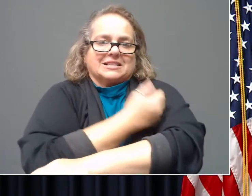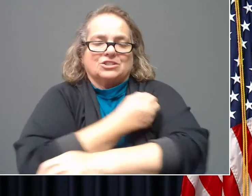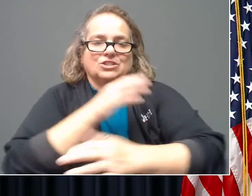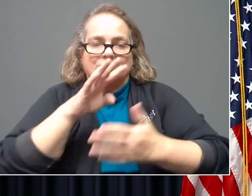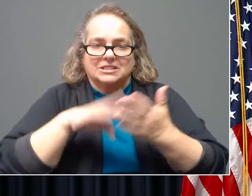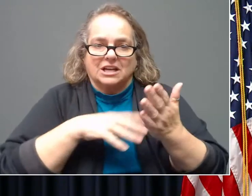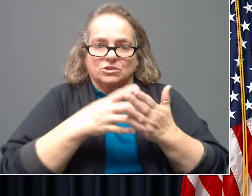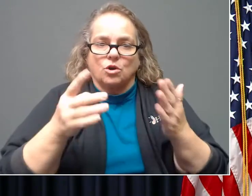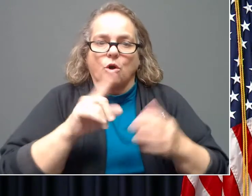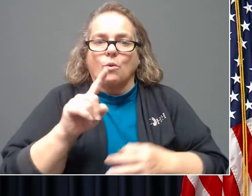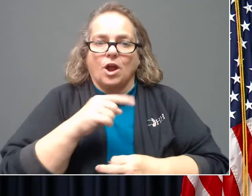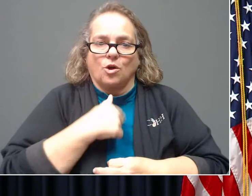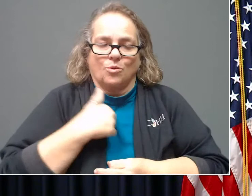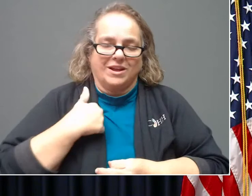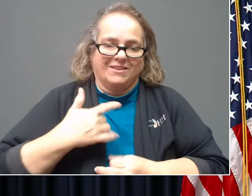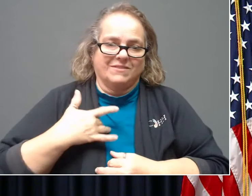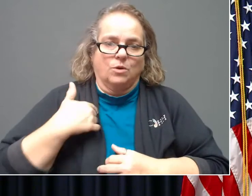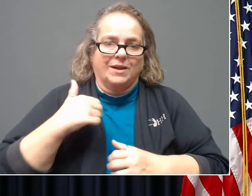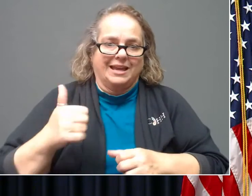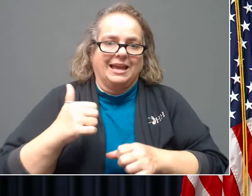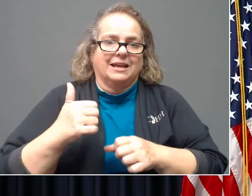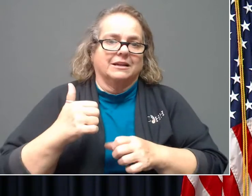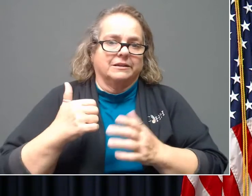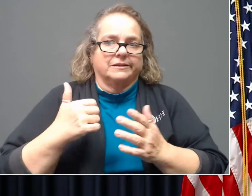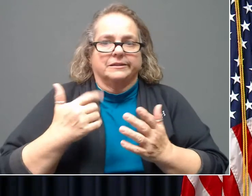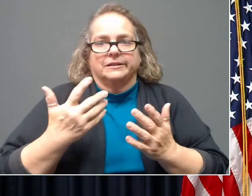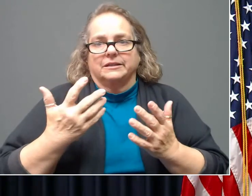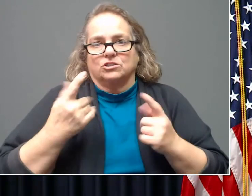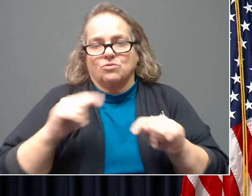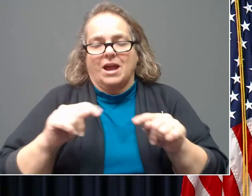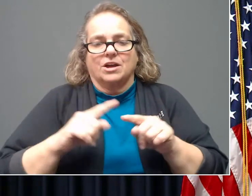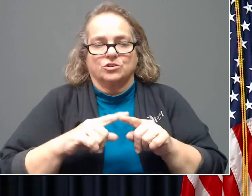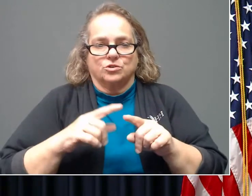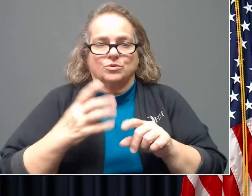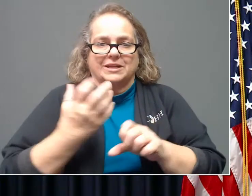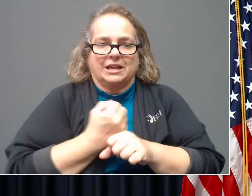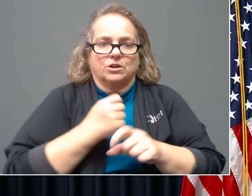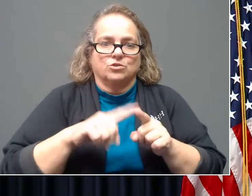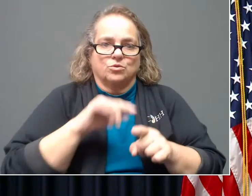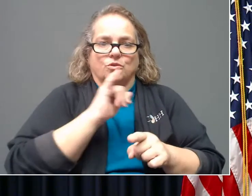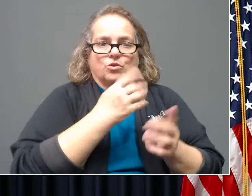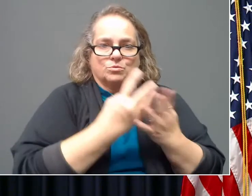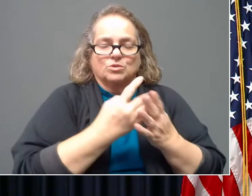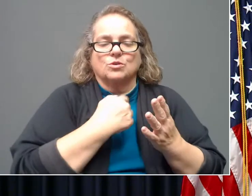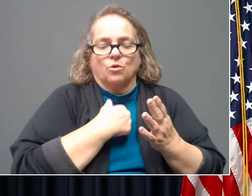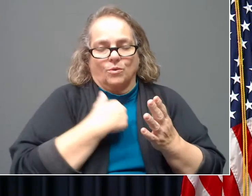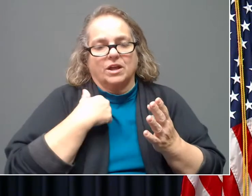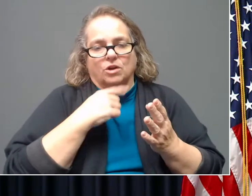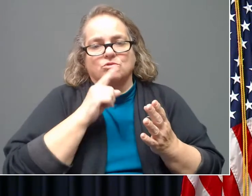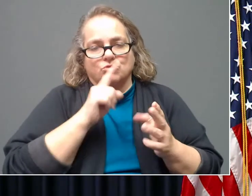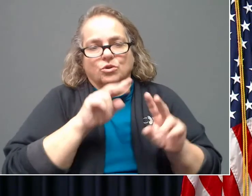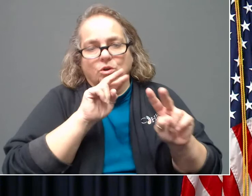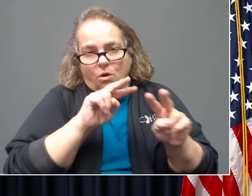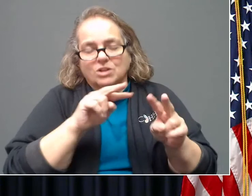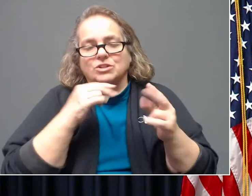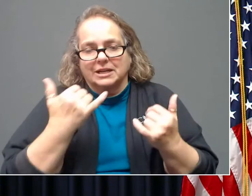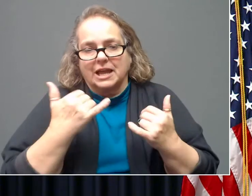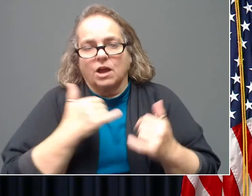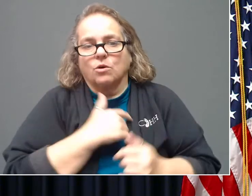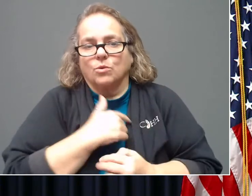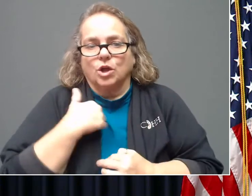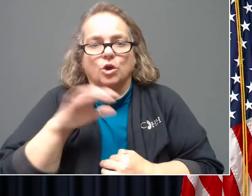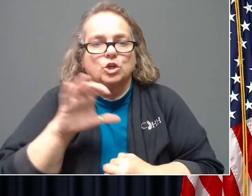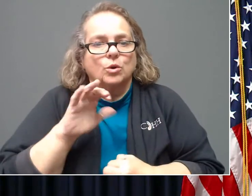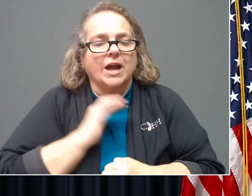we believe that we could get to these individuals, but it's something that we're certainly watching. We're doing our